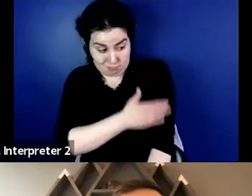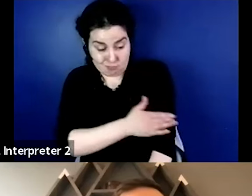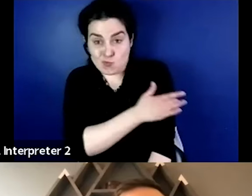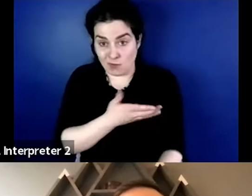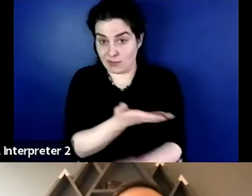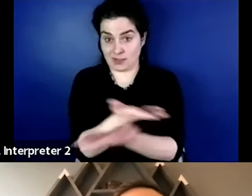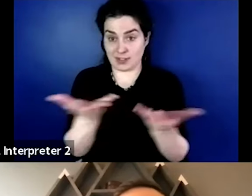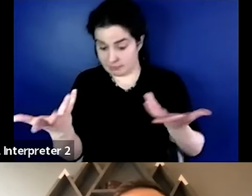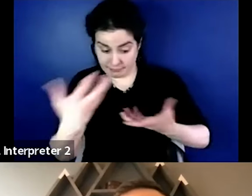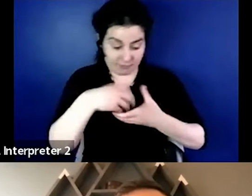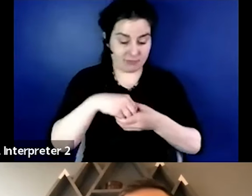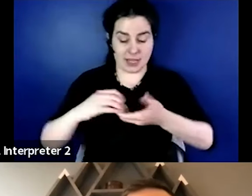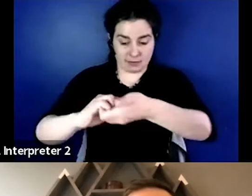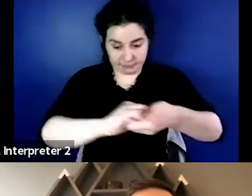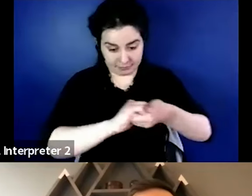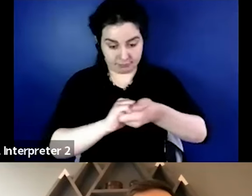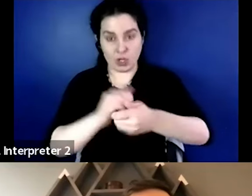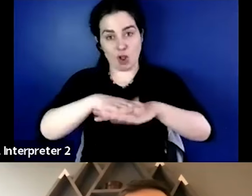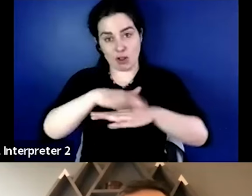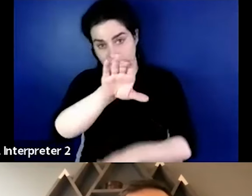together for an event on Zoom.